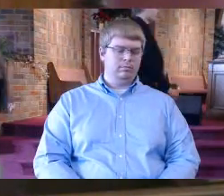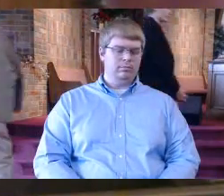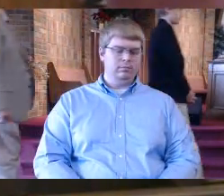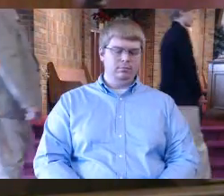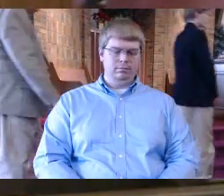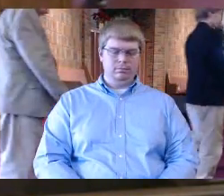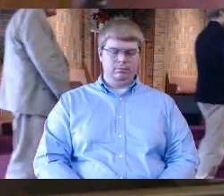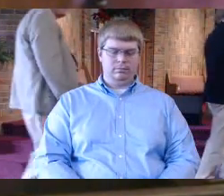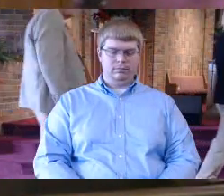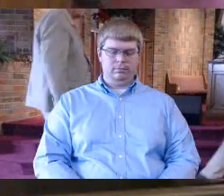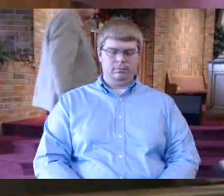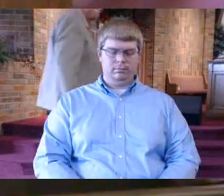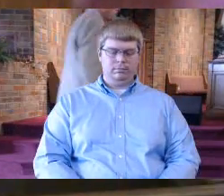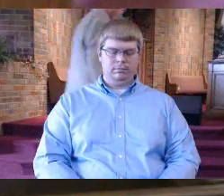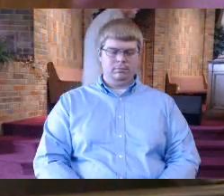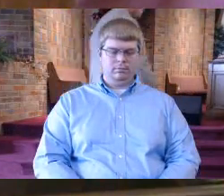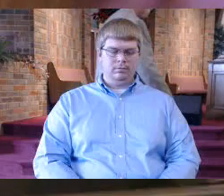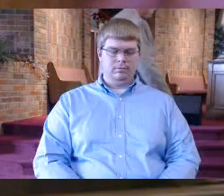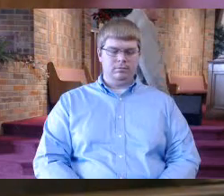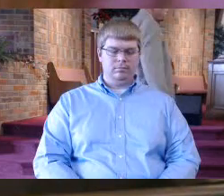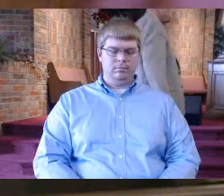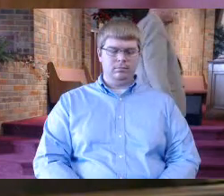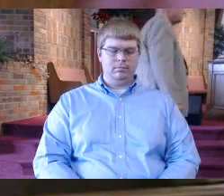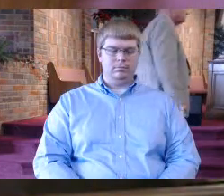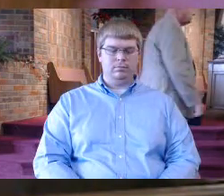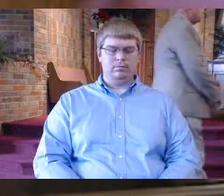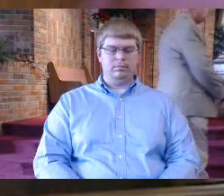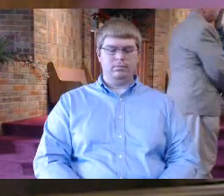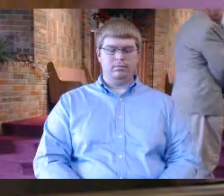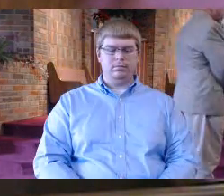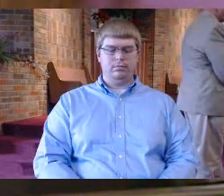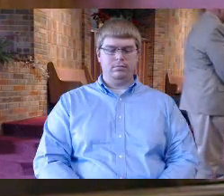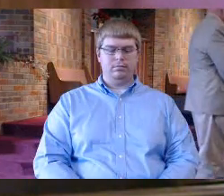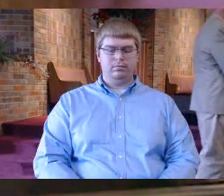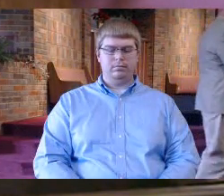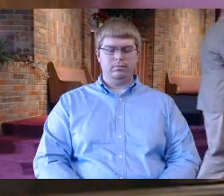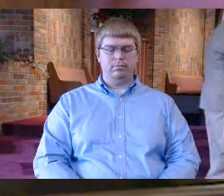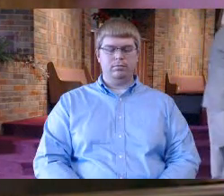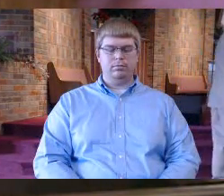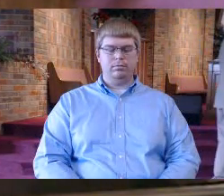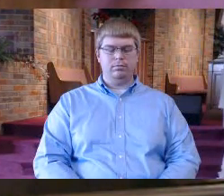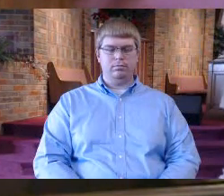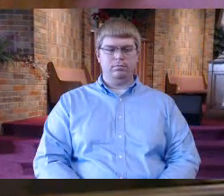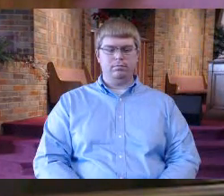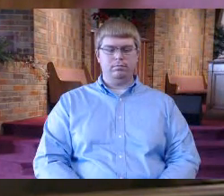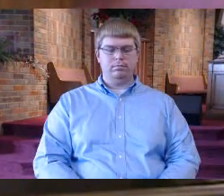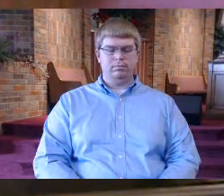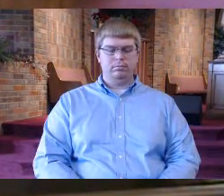Mm-hmm.